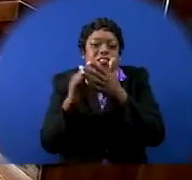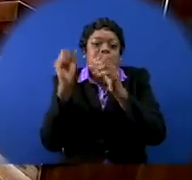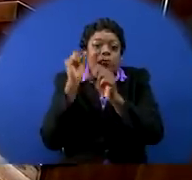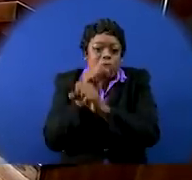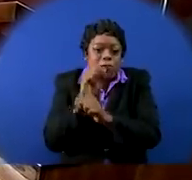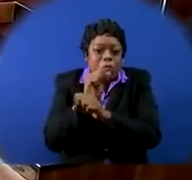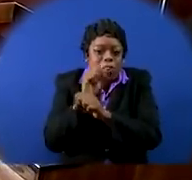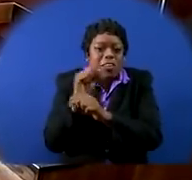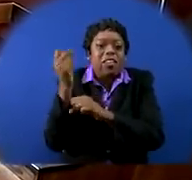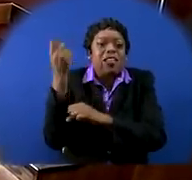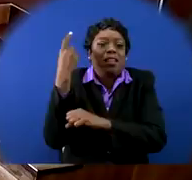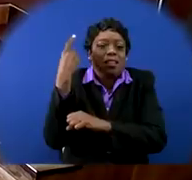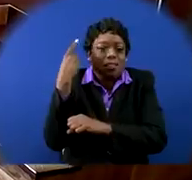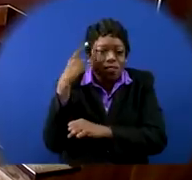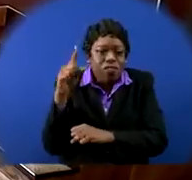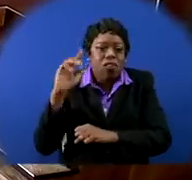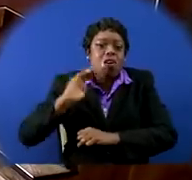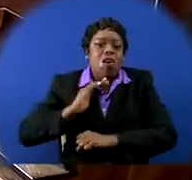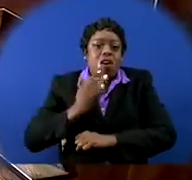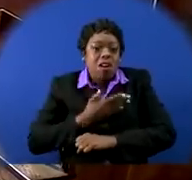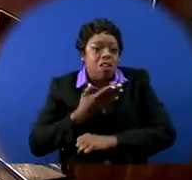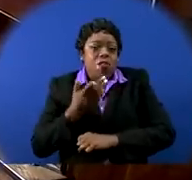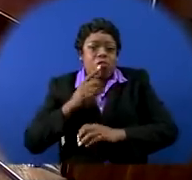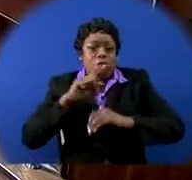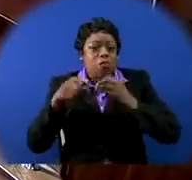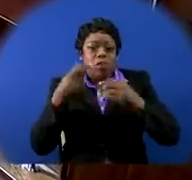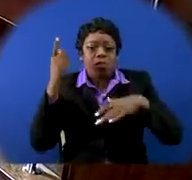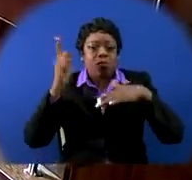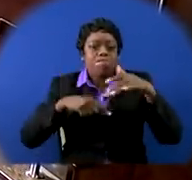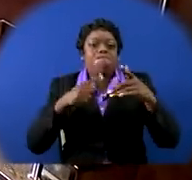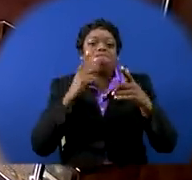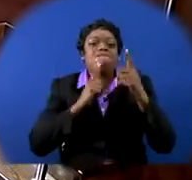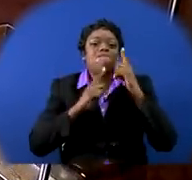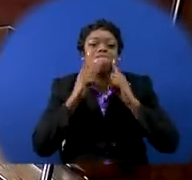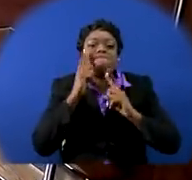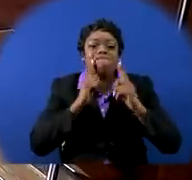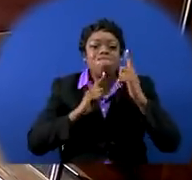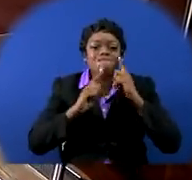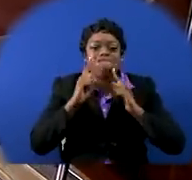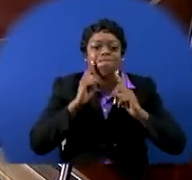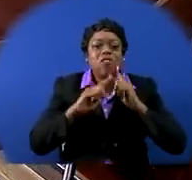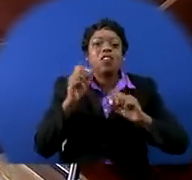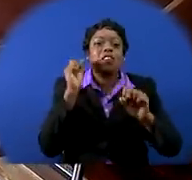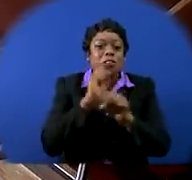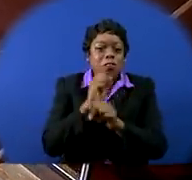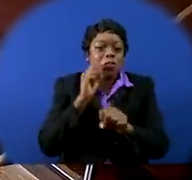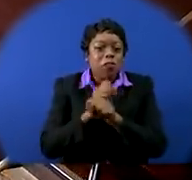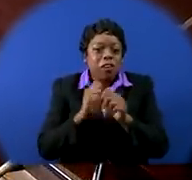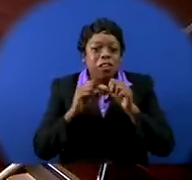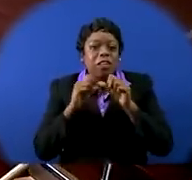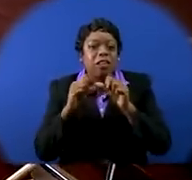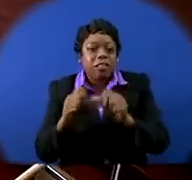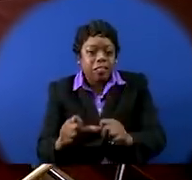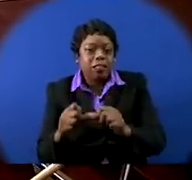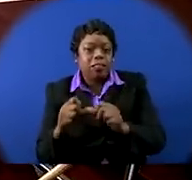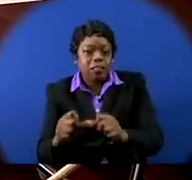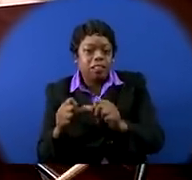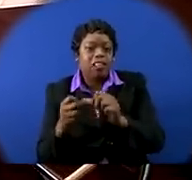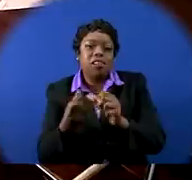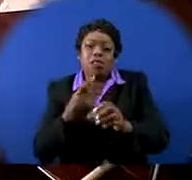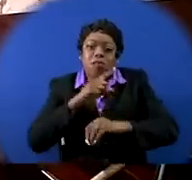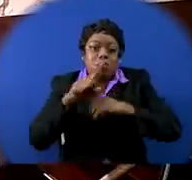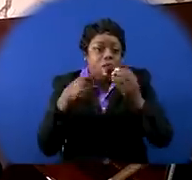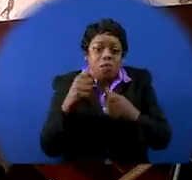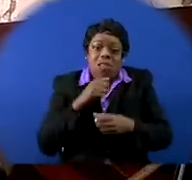out even when our eyes are filled with tears. You're working it out even when we don't